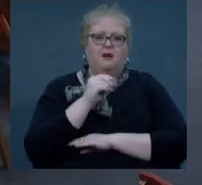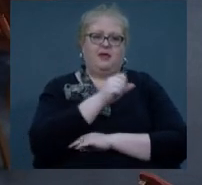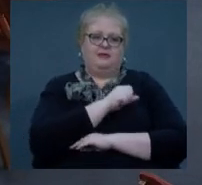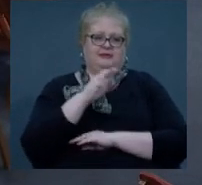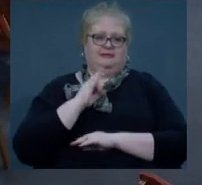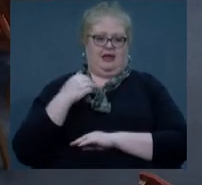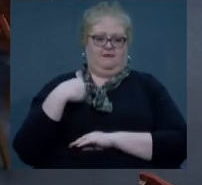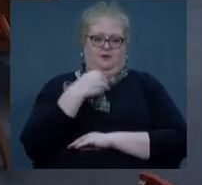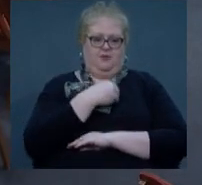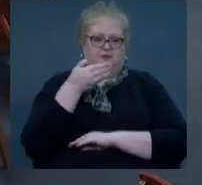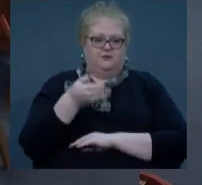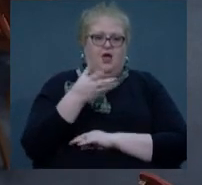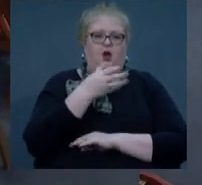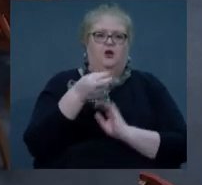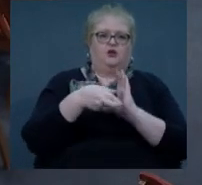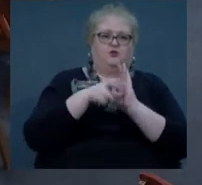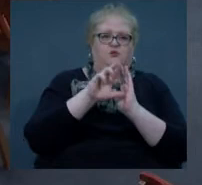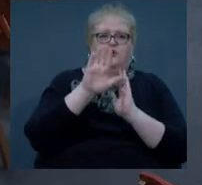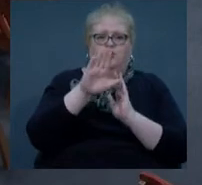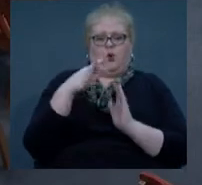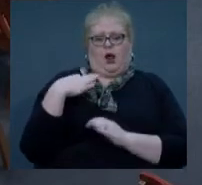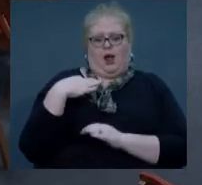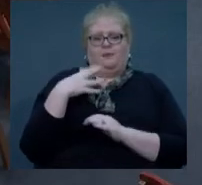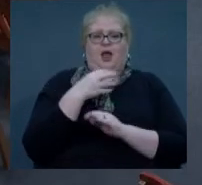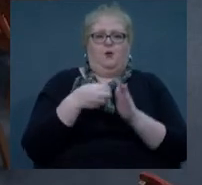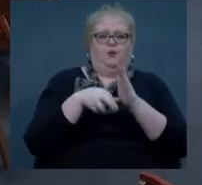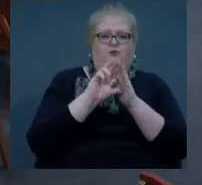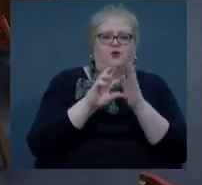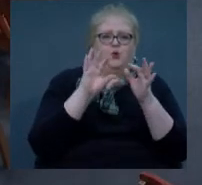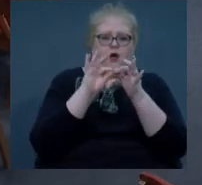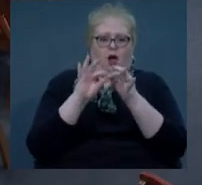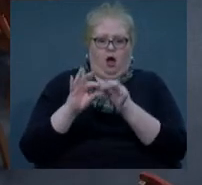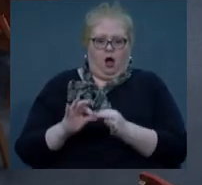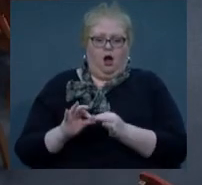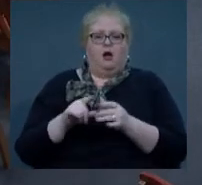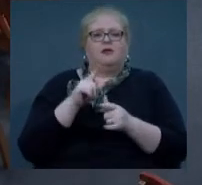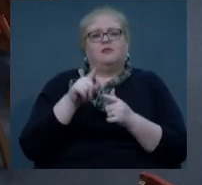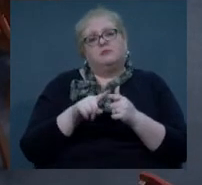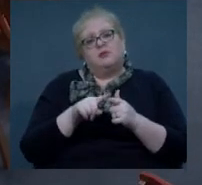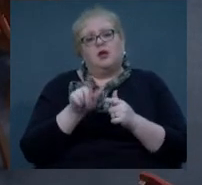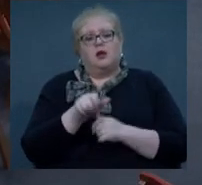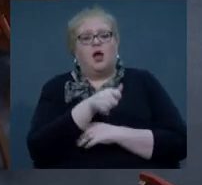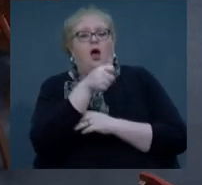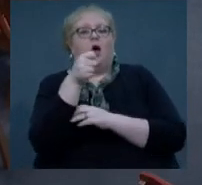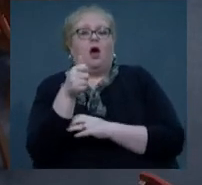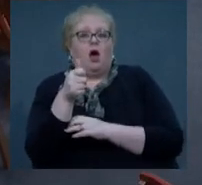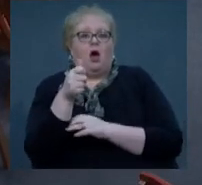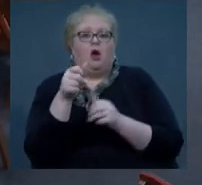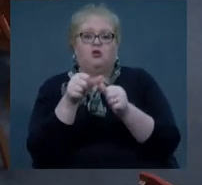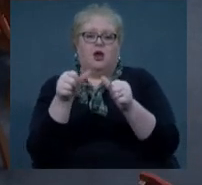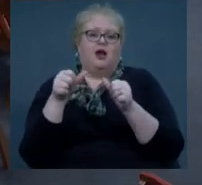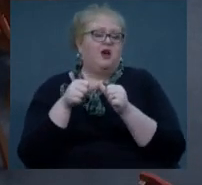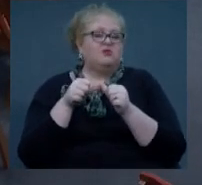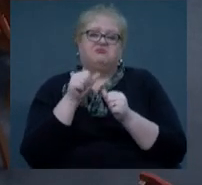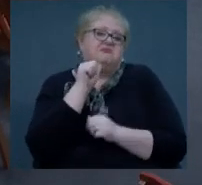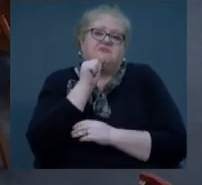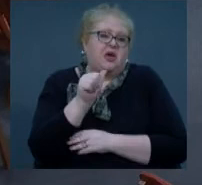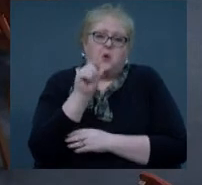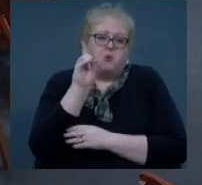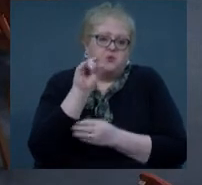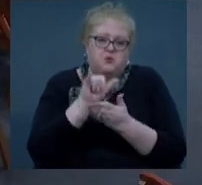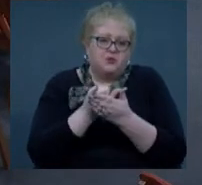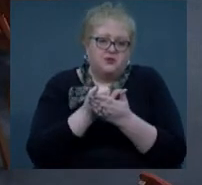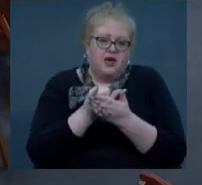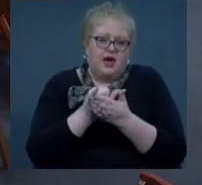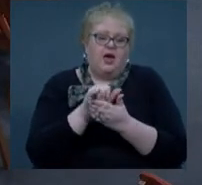members, reviewing all the comments. There's other municipalities that doesn't even happen. You go over,